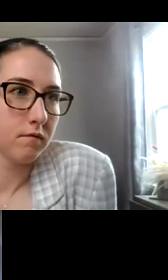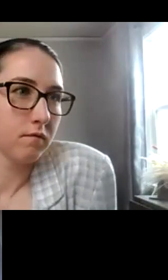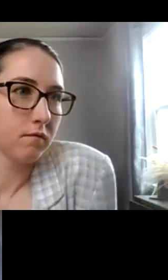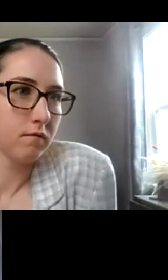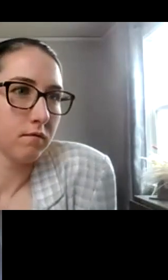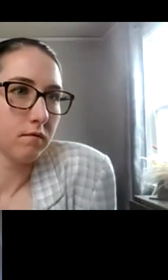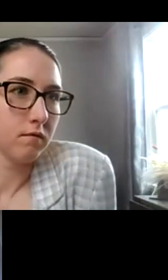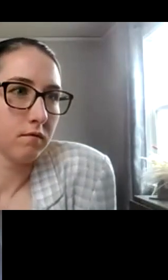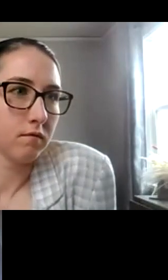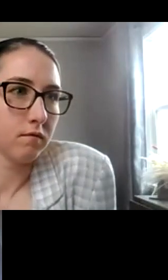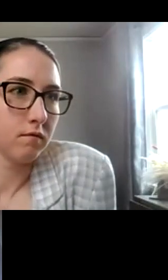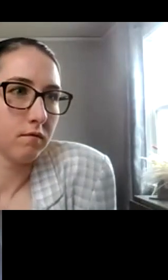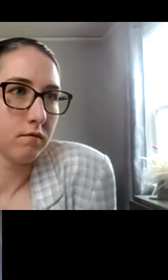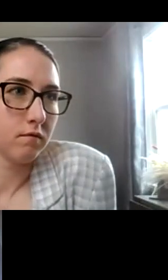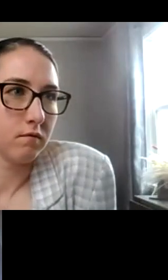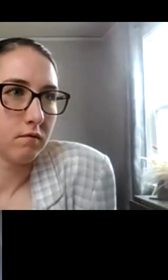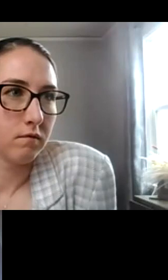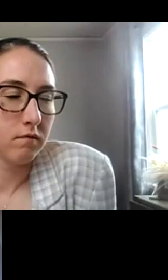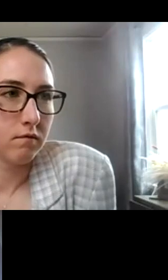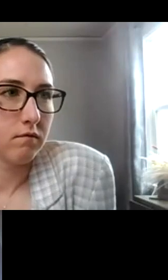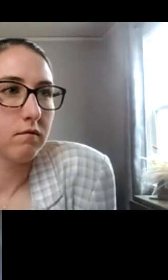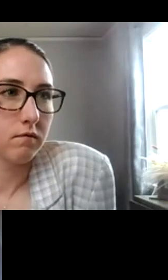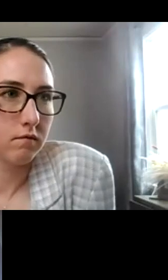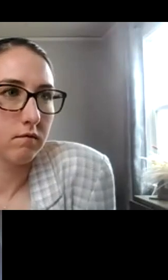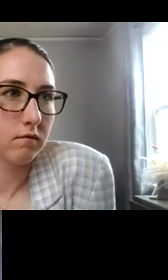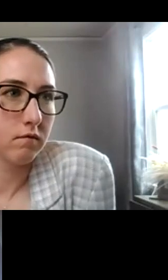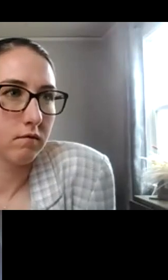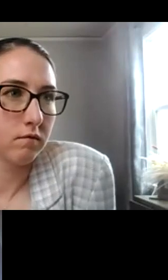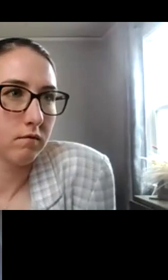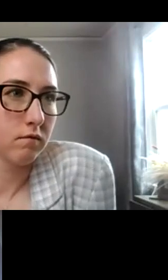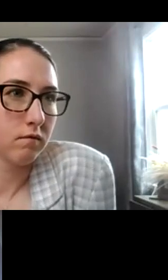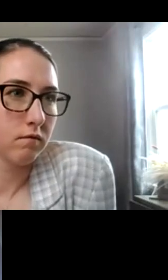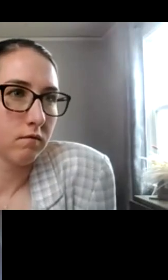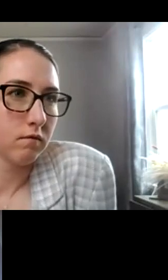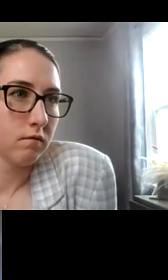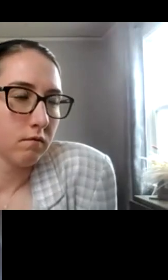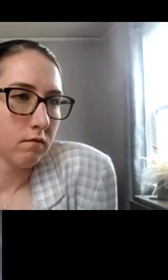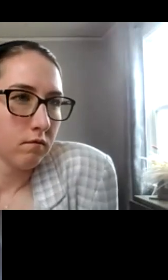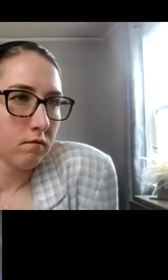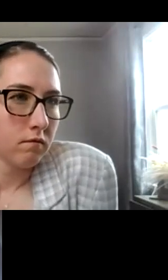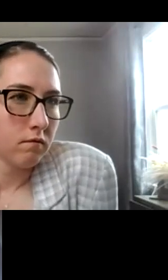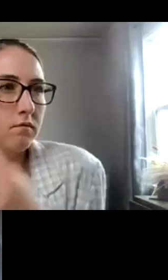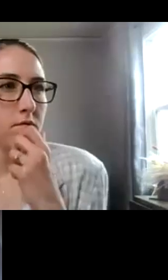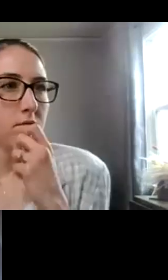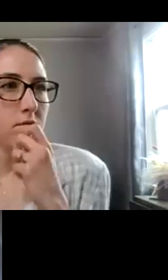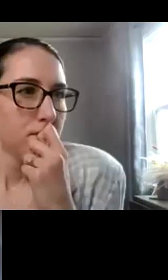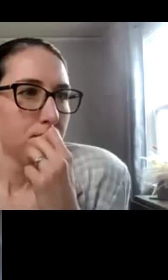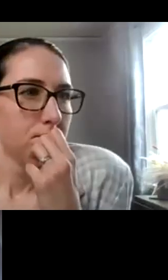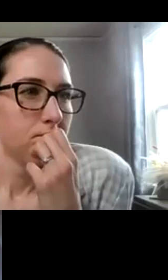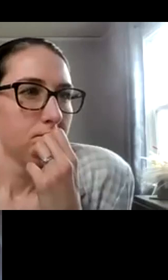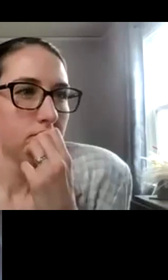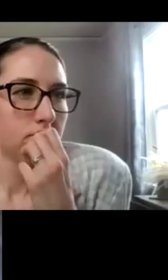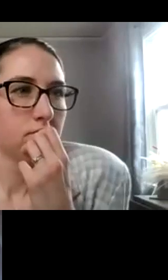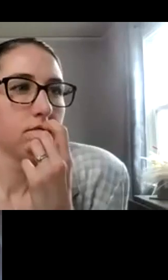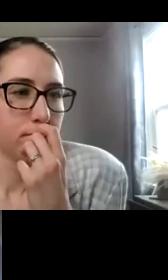I'll also read some other chat comments. So Nancy said, it seems like safety net providers